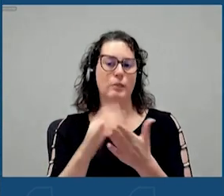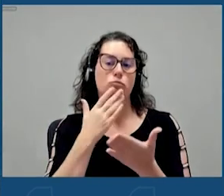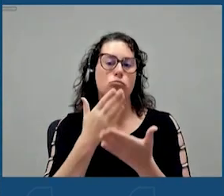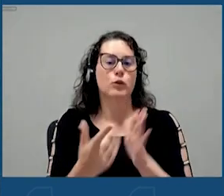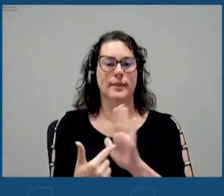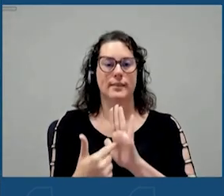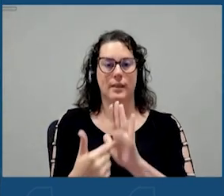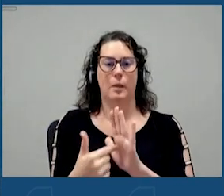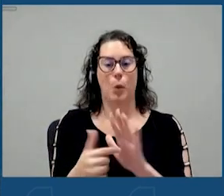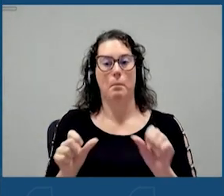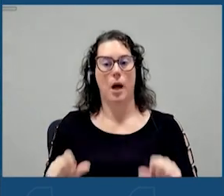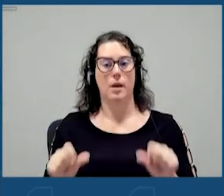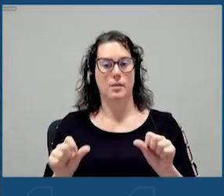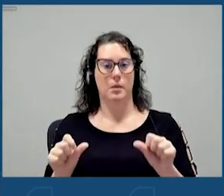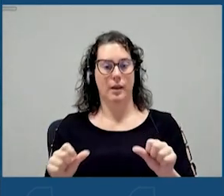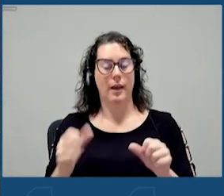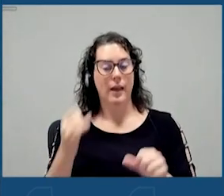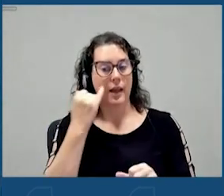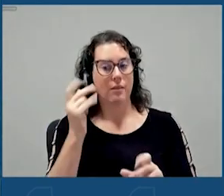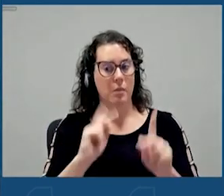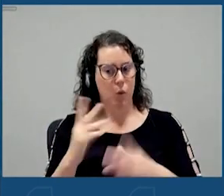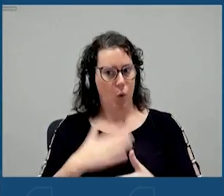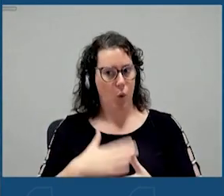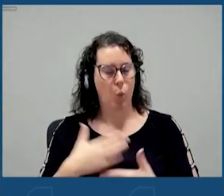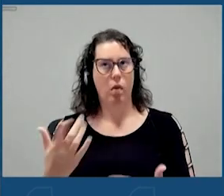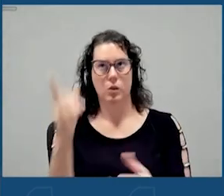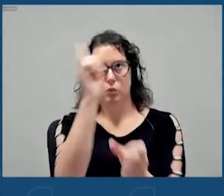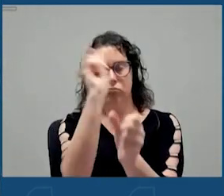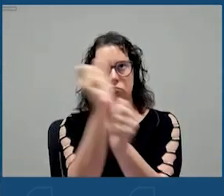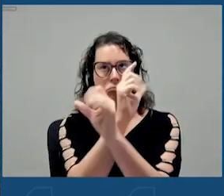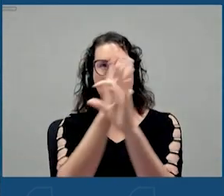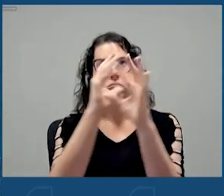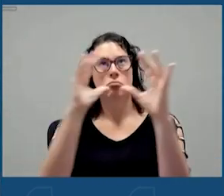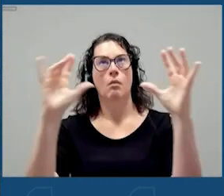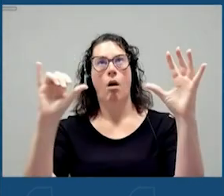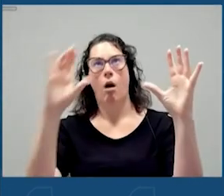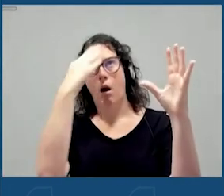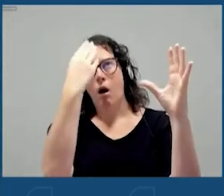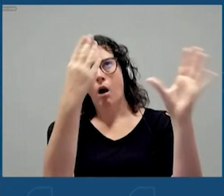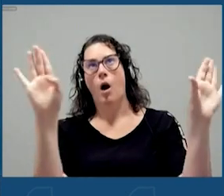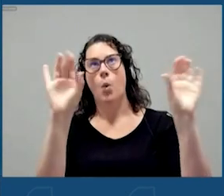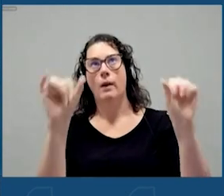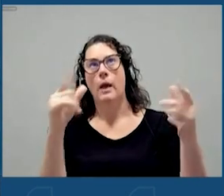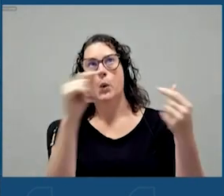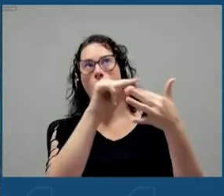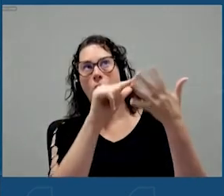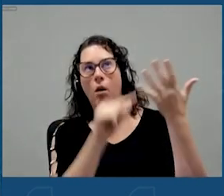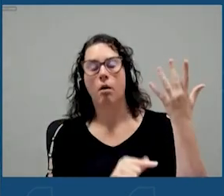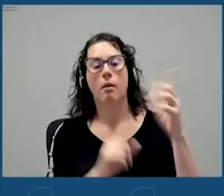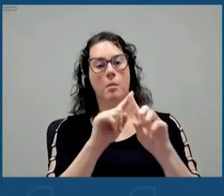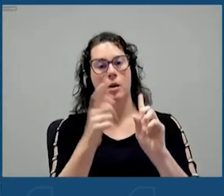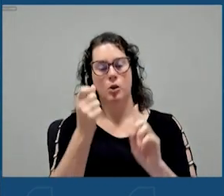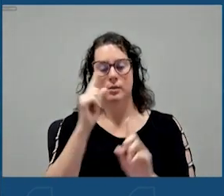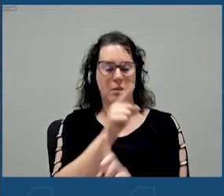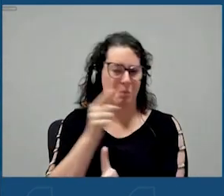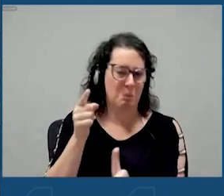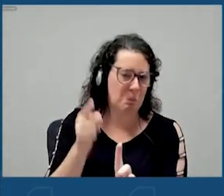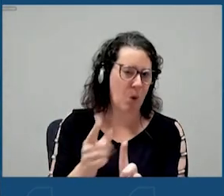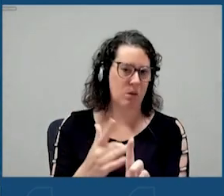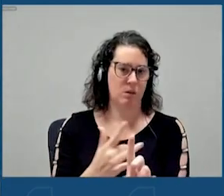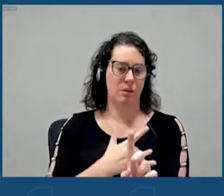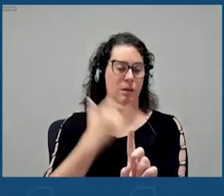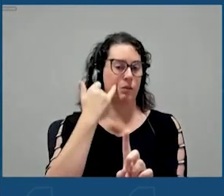the possibility when people are willing to think expansively, open-minded, but at the core of it all, if we don't